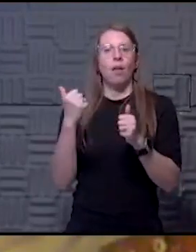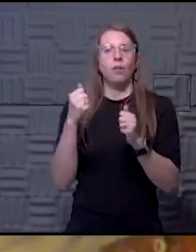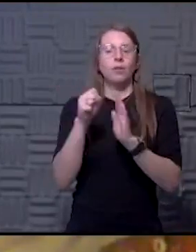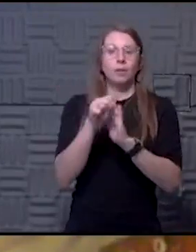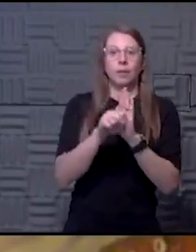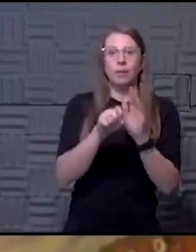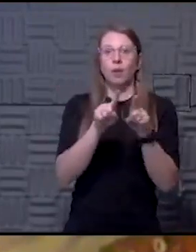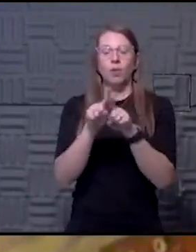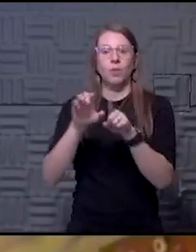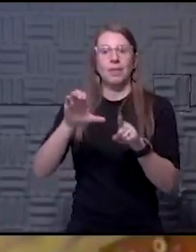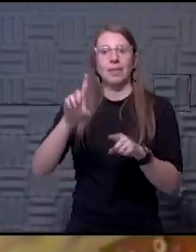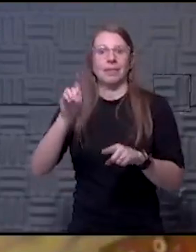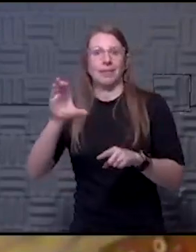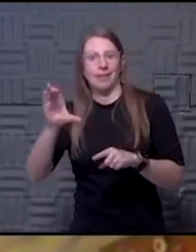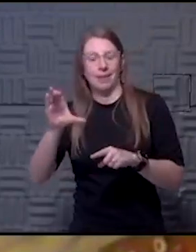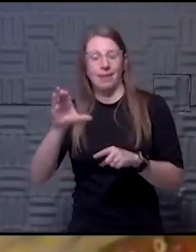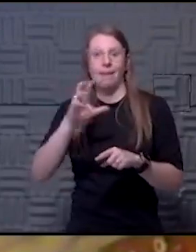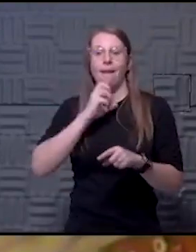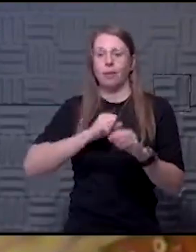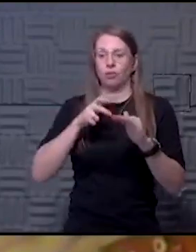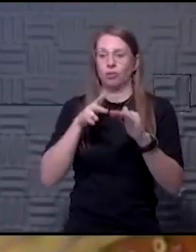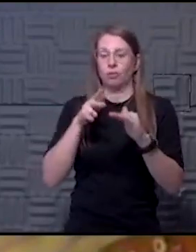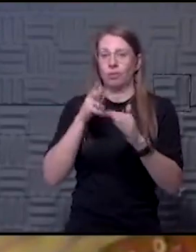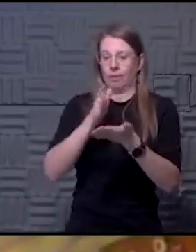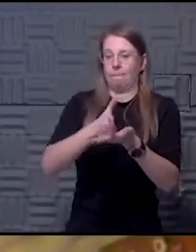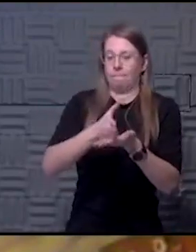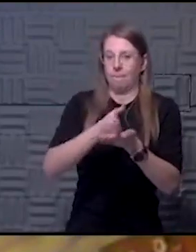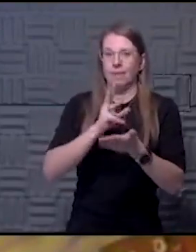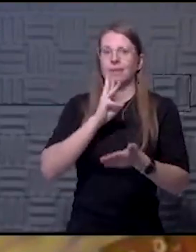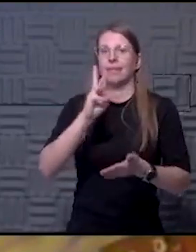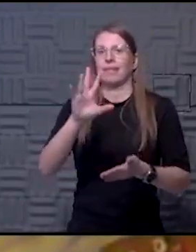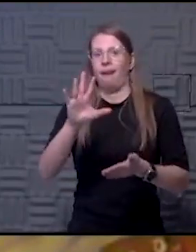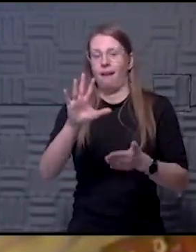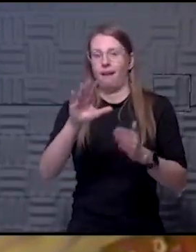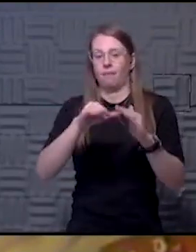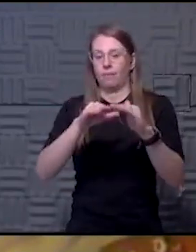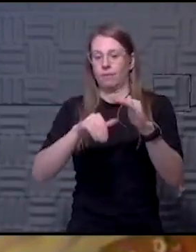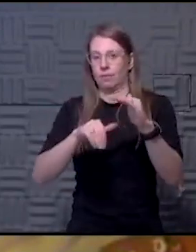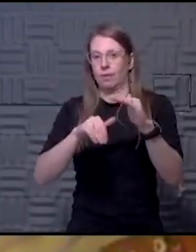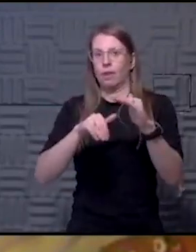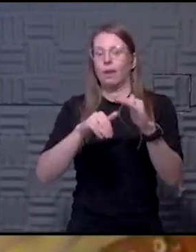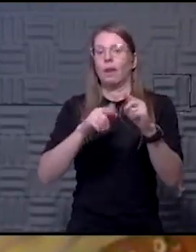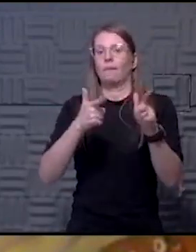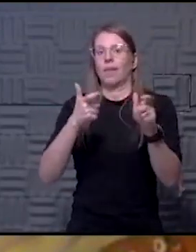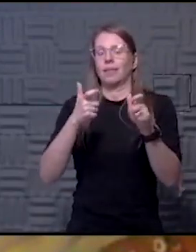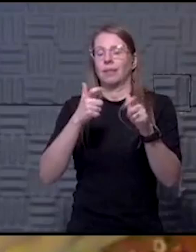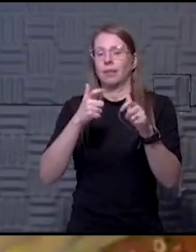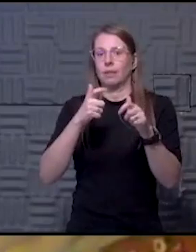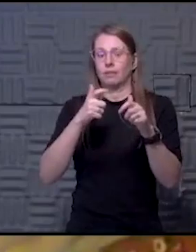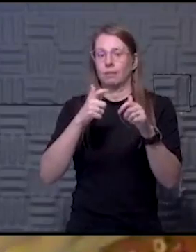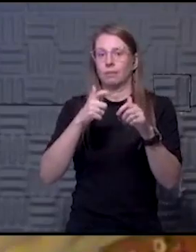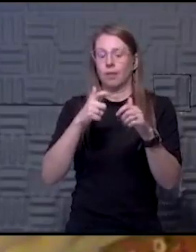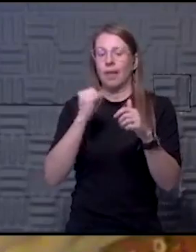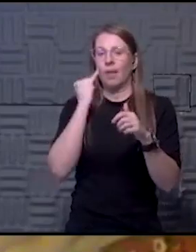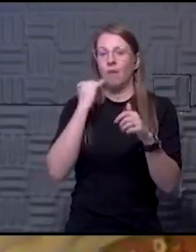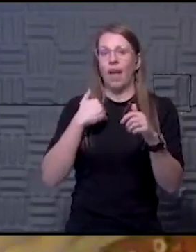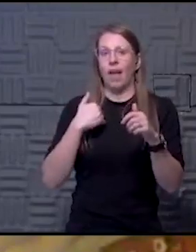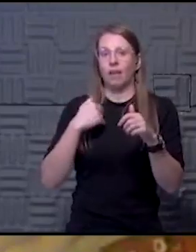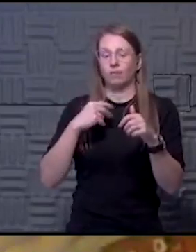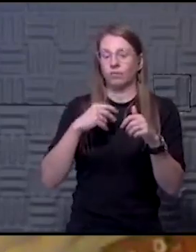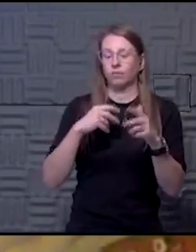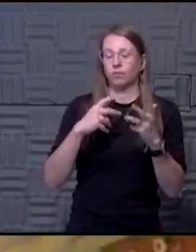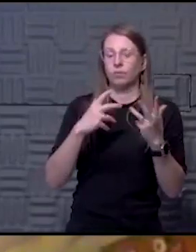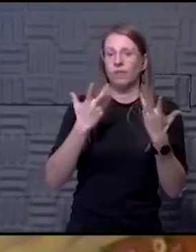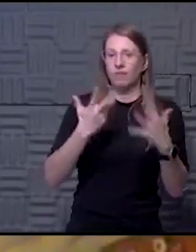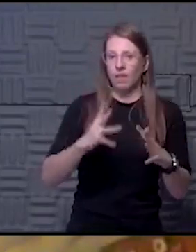CDC, had that age cut at 65, and then are going to quickly immunize people with underlying medical conditions before